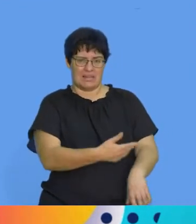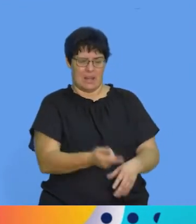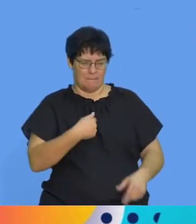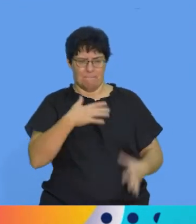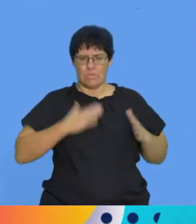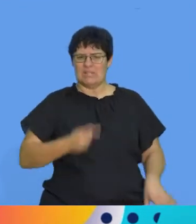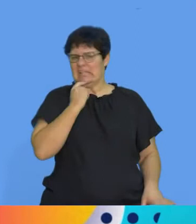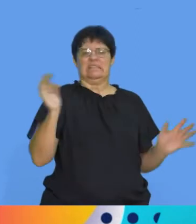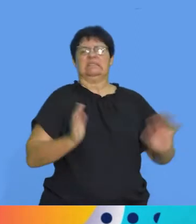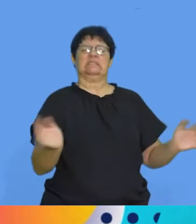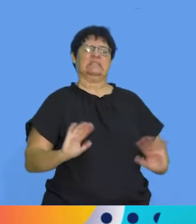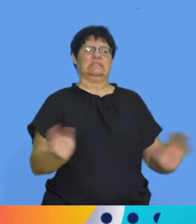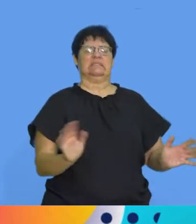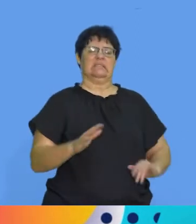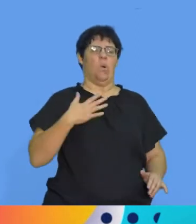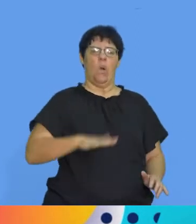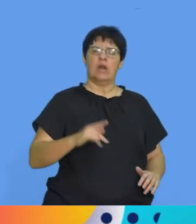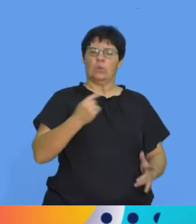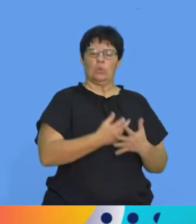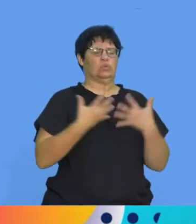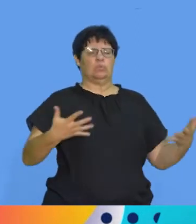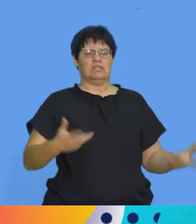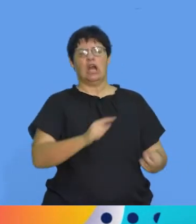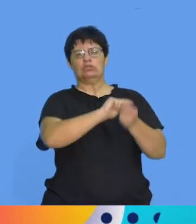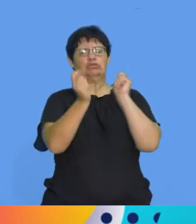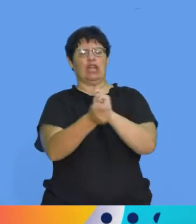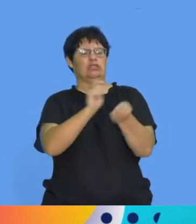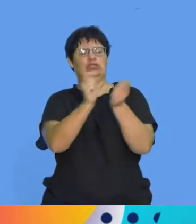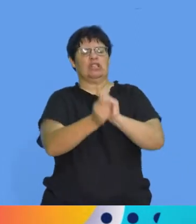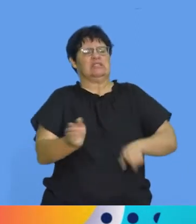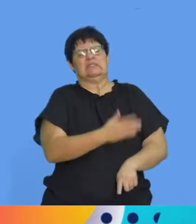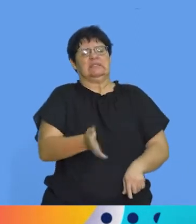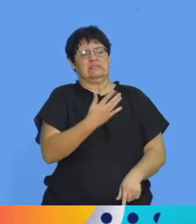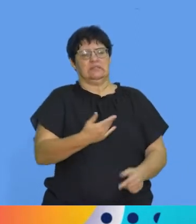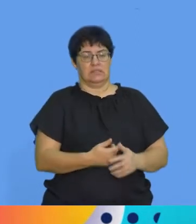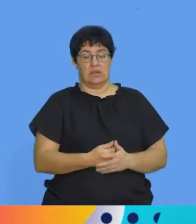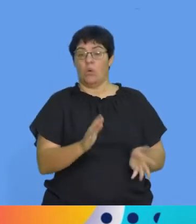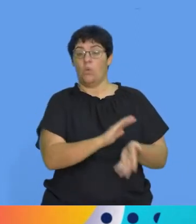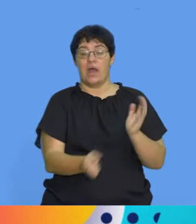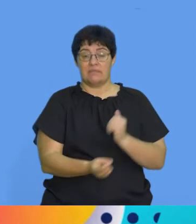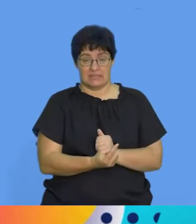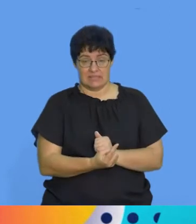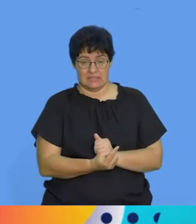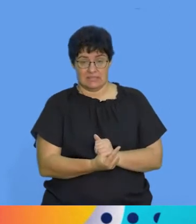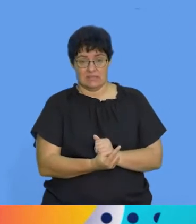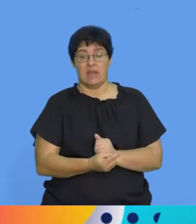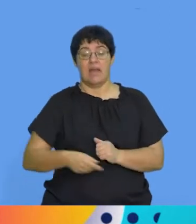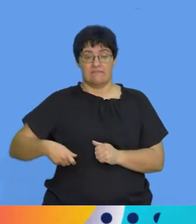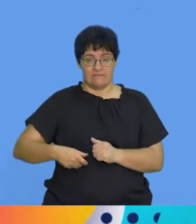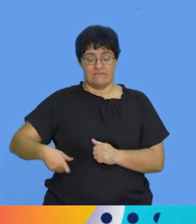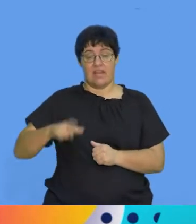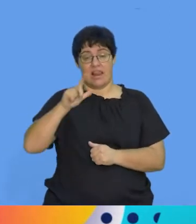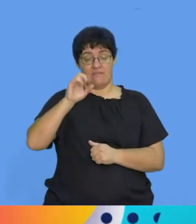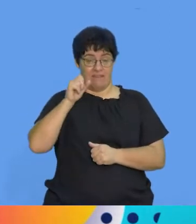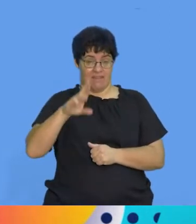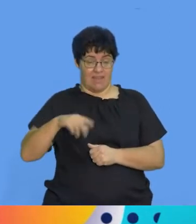your body says, oh no, we can't have so much glucose in here. Change it, change it, change it. So what happens, you have